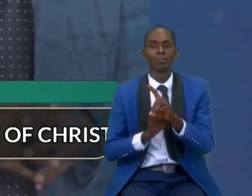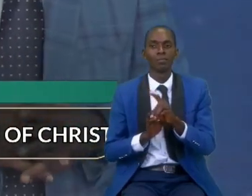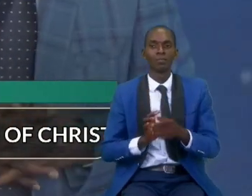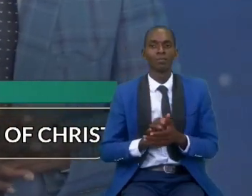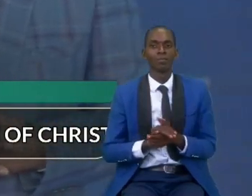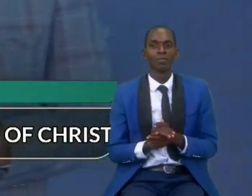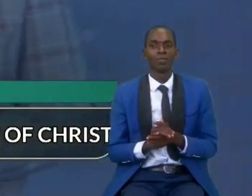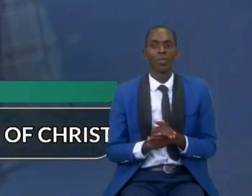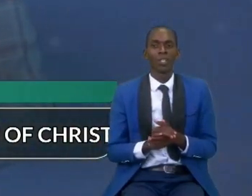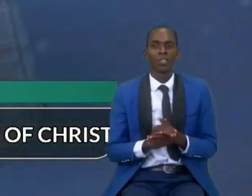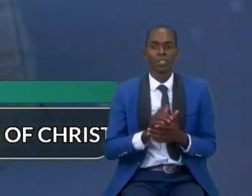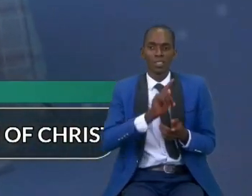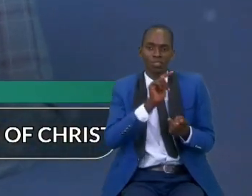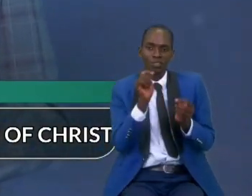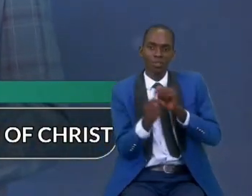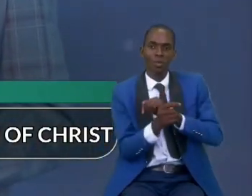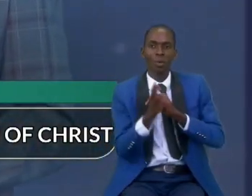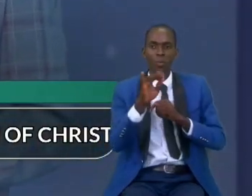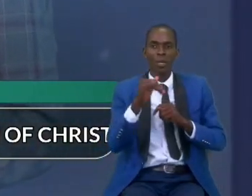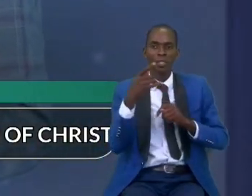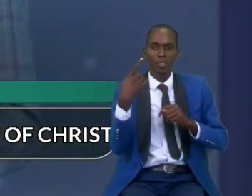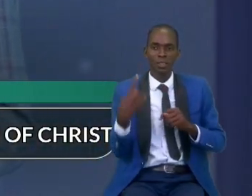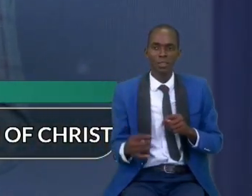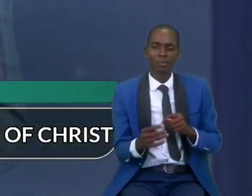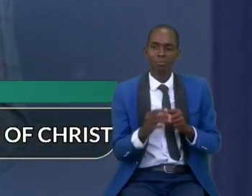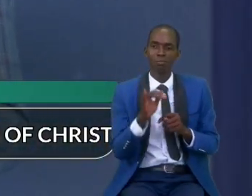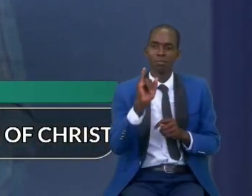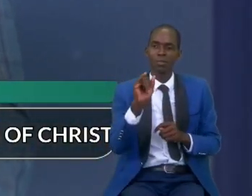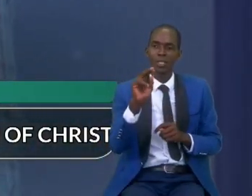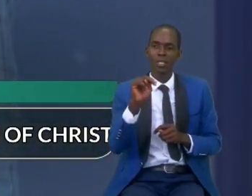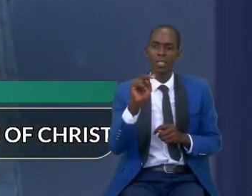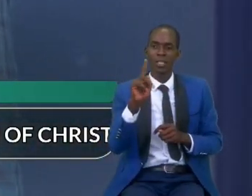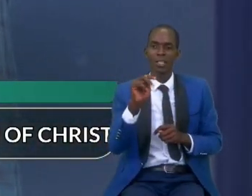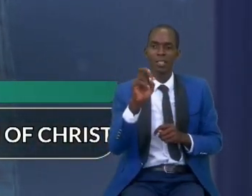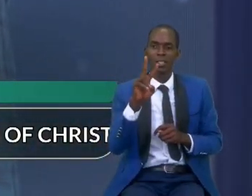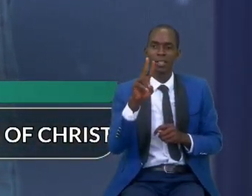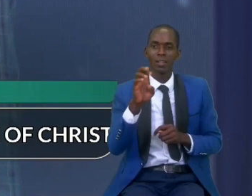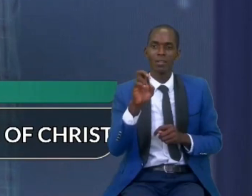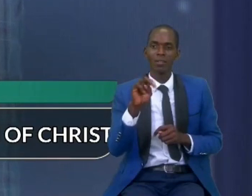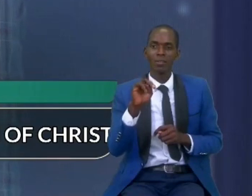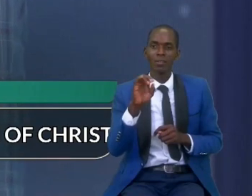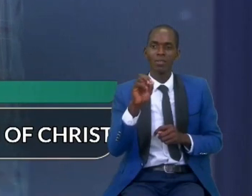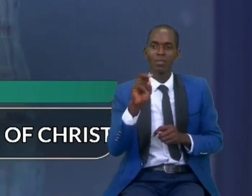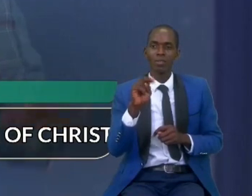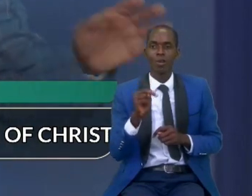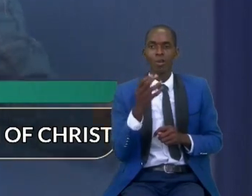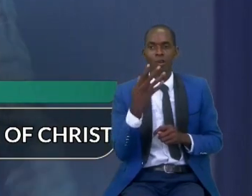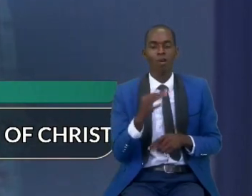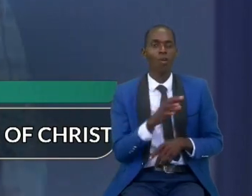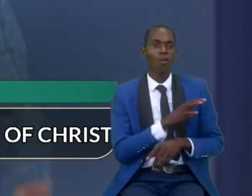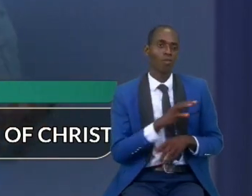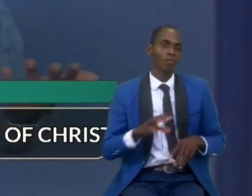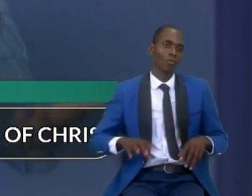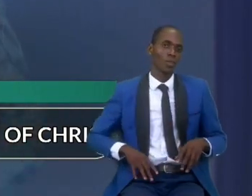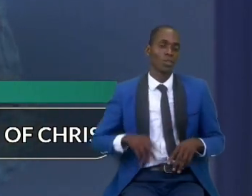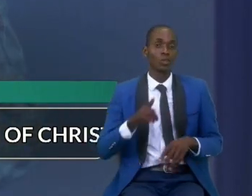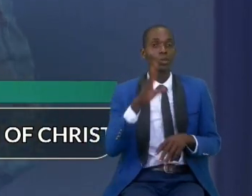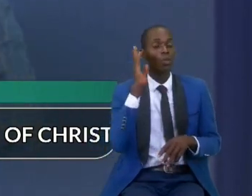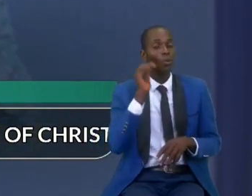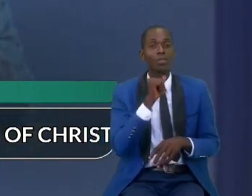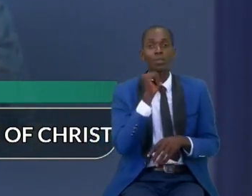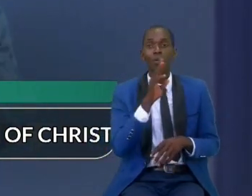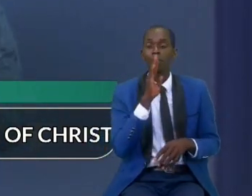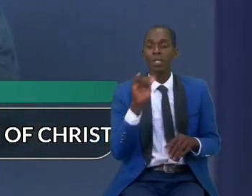today. You will not remain the same. Everything you have struggled with, I want to drop that, you